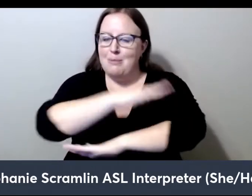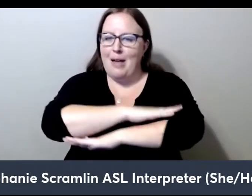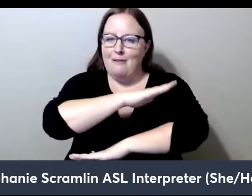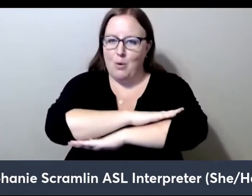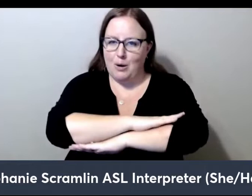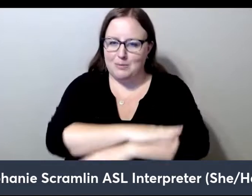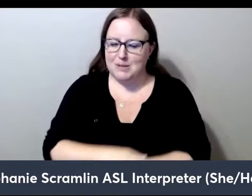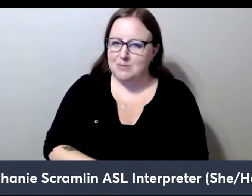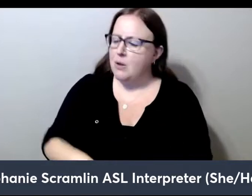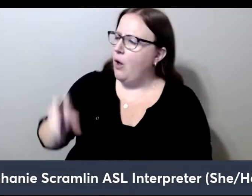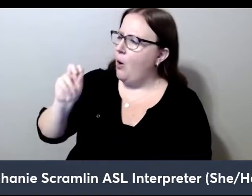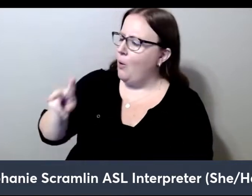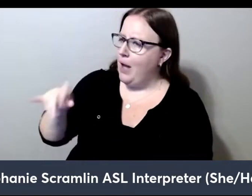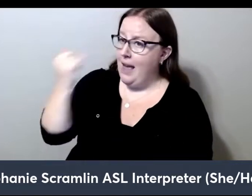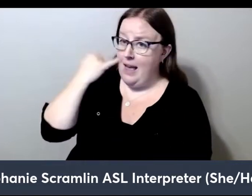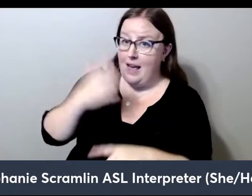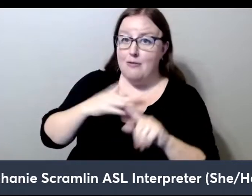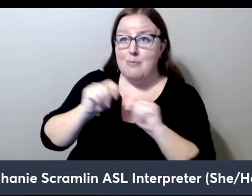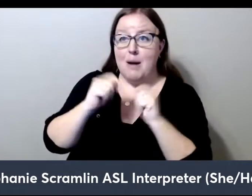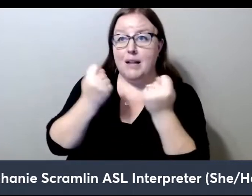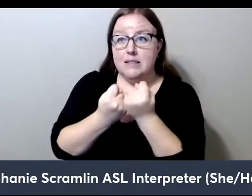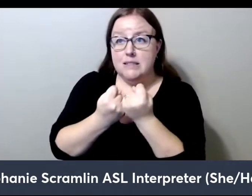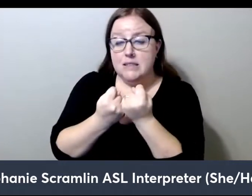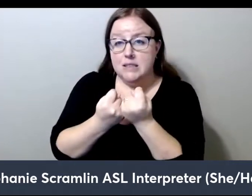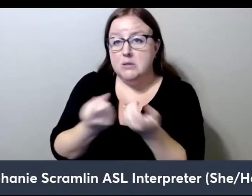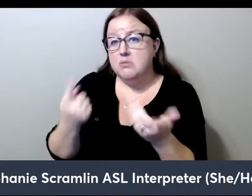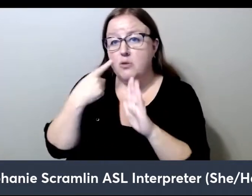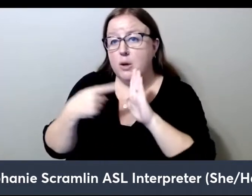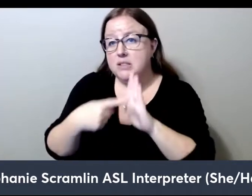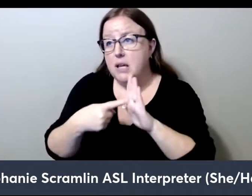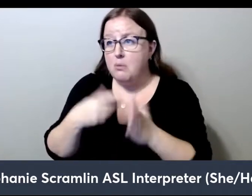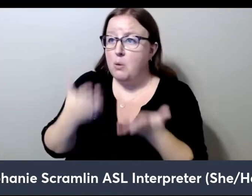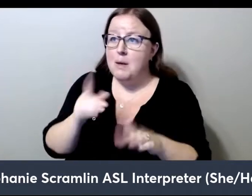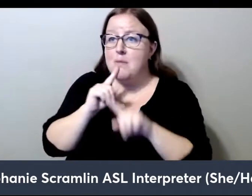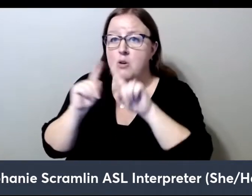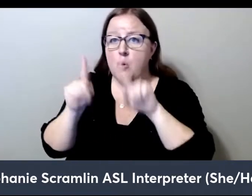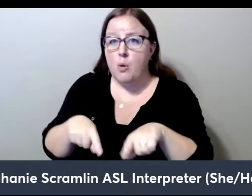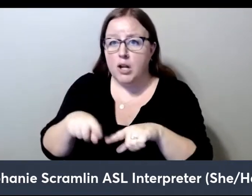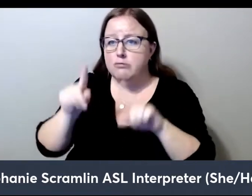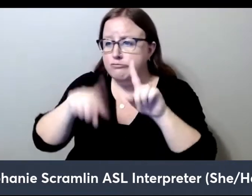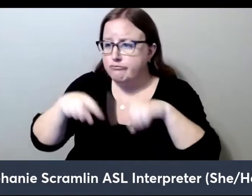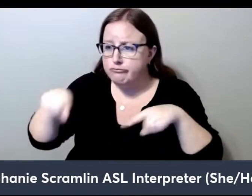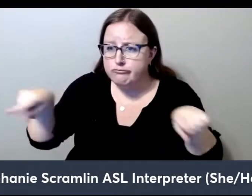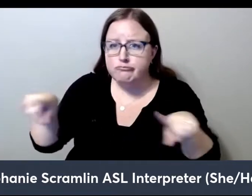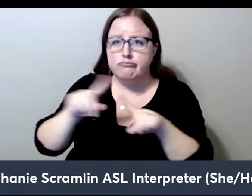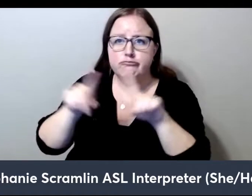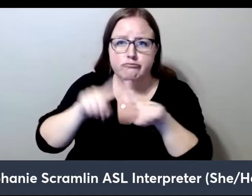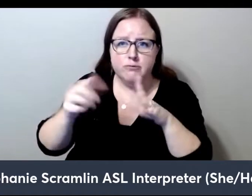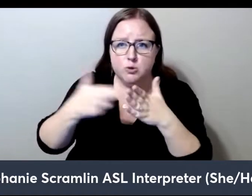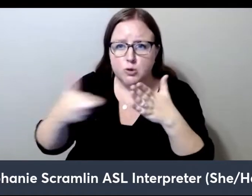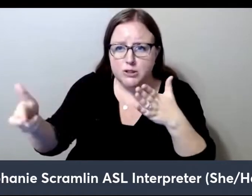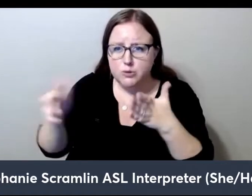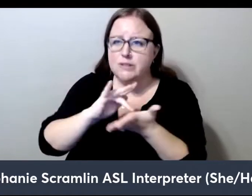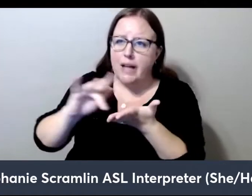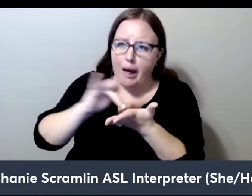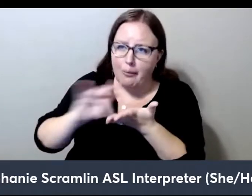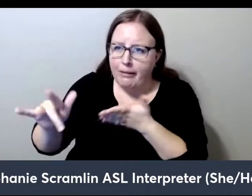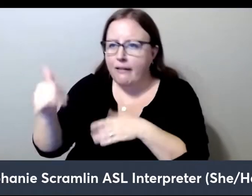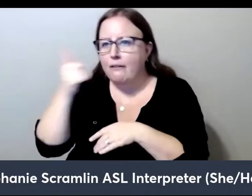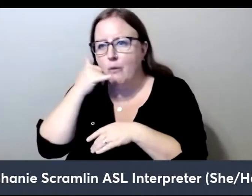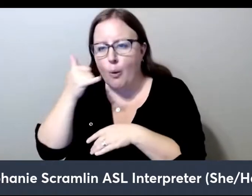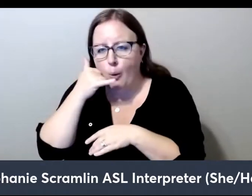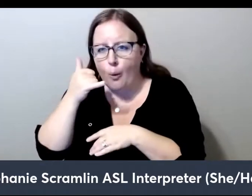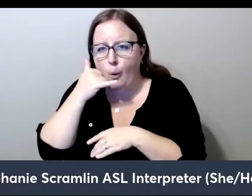so if my team, if one team has been ordering, various resources like the tablet, the phone,